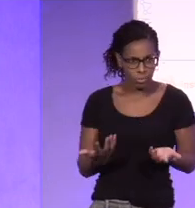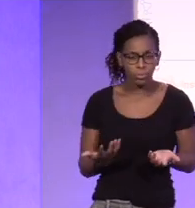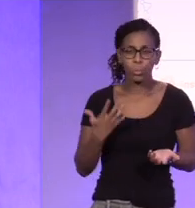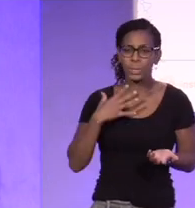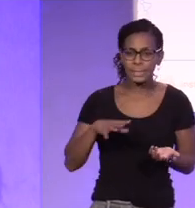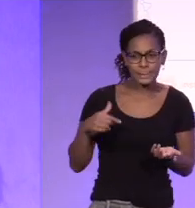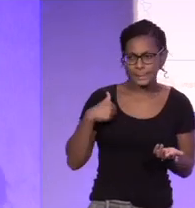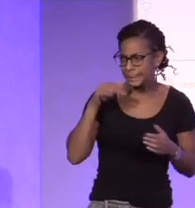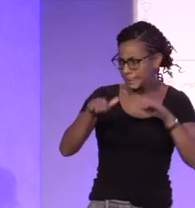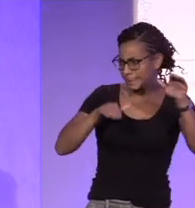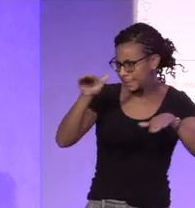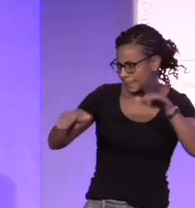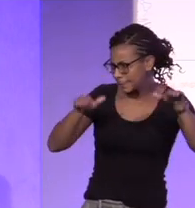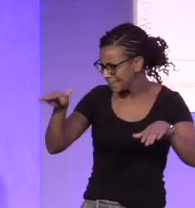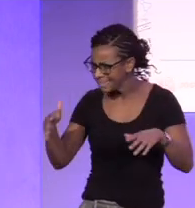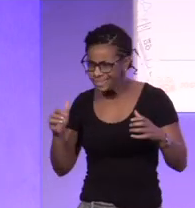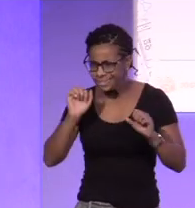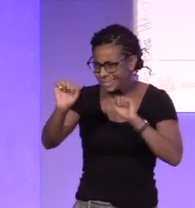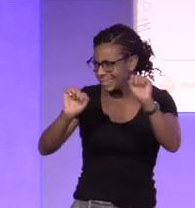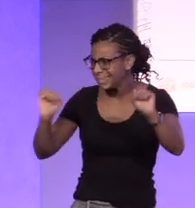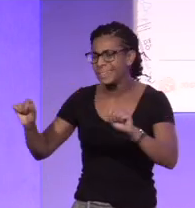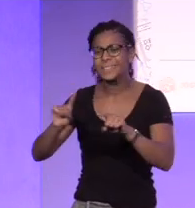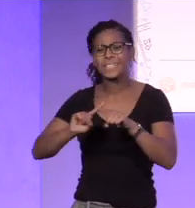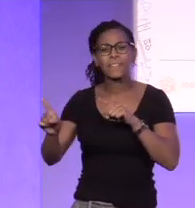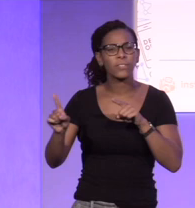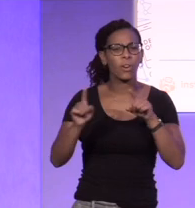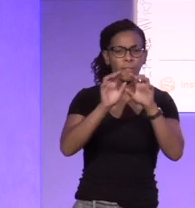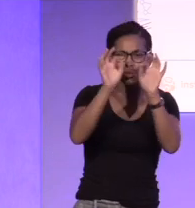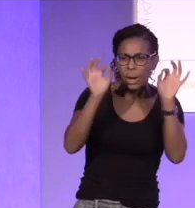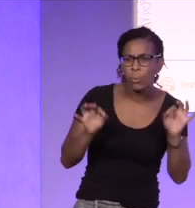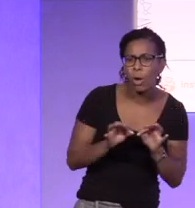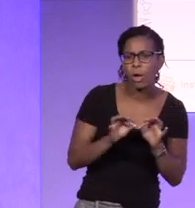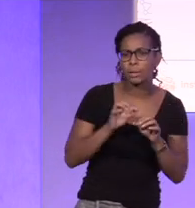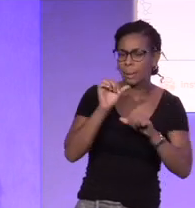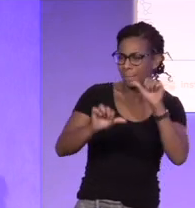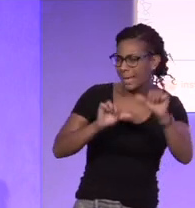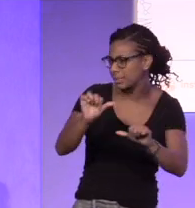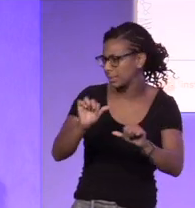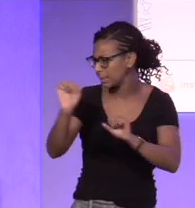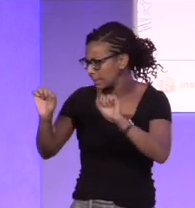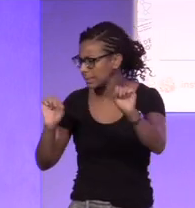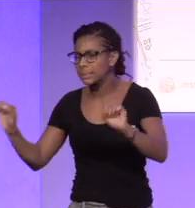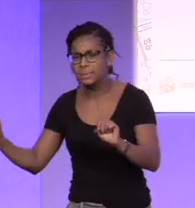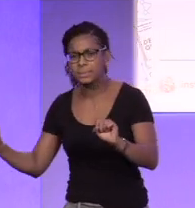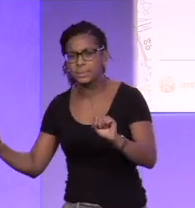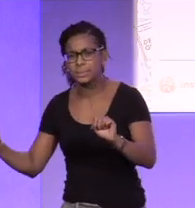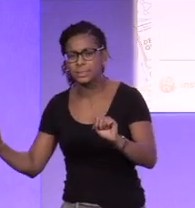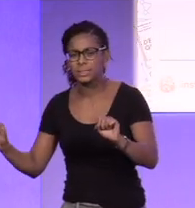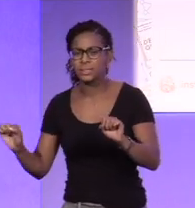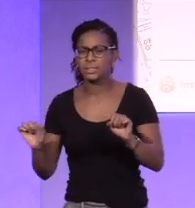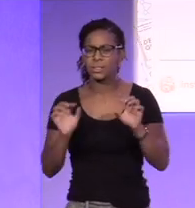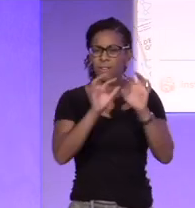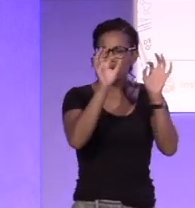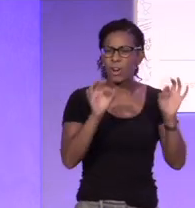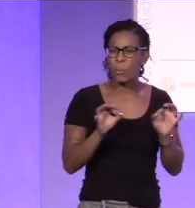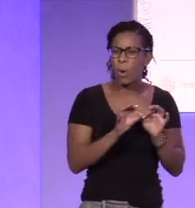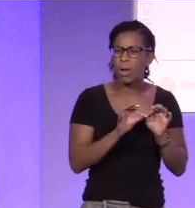friends. So we looked at other frameworks and patterns that exist. When I talk about frameworks and patterns, I mean things like Scrum and